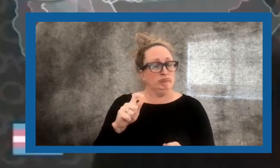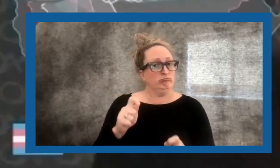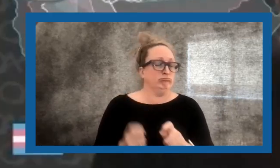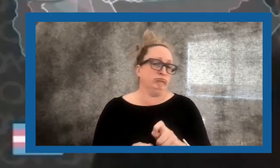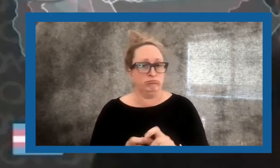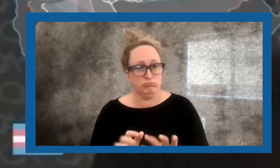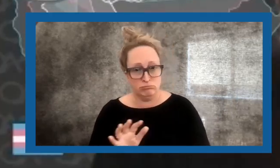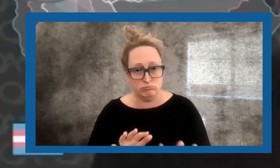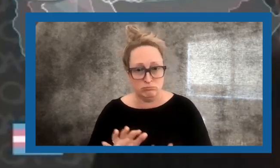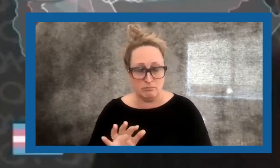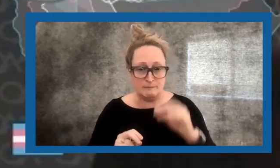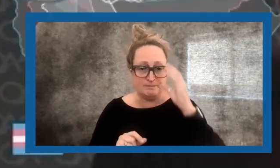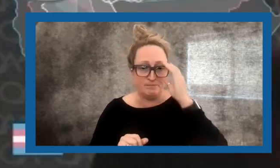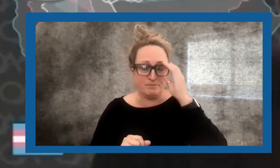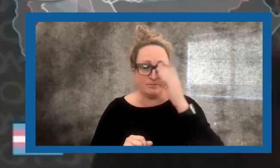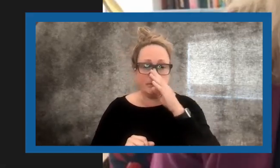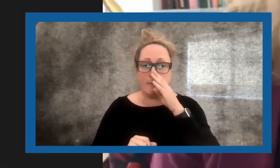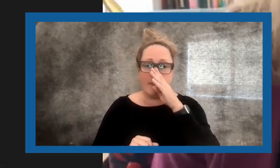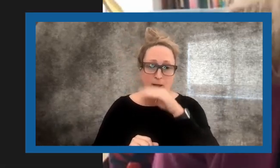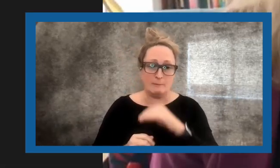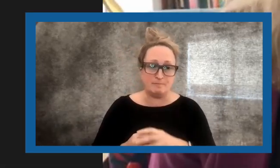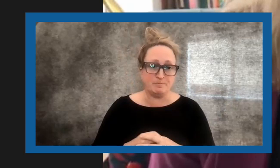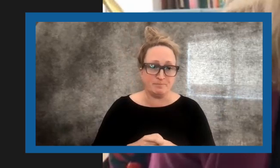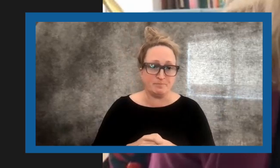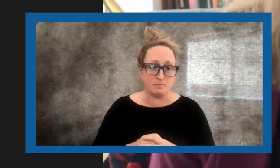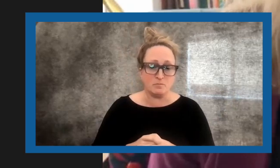Yeah. It was